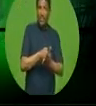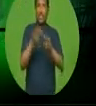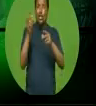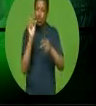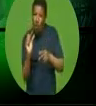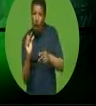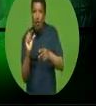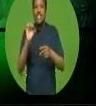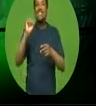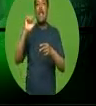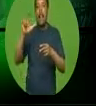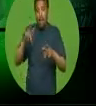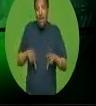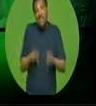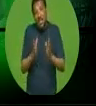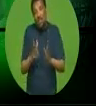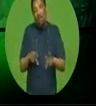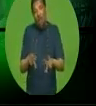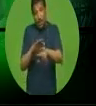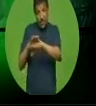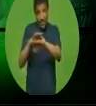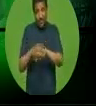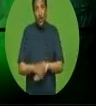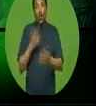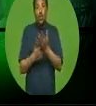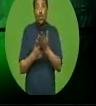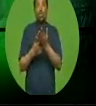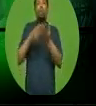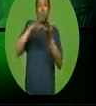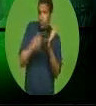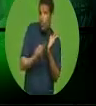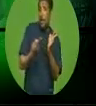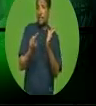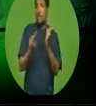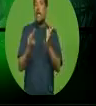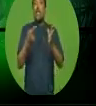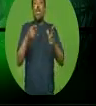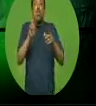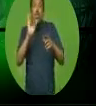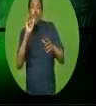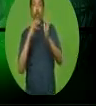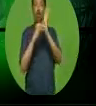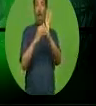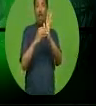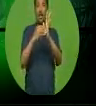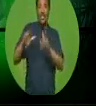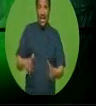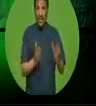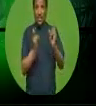for putting emphasis on small-scale peasant farms, which implies Uni-Modal